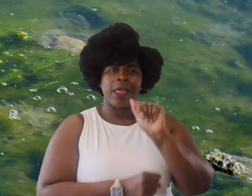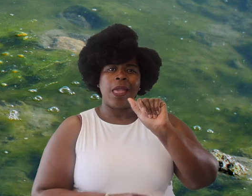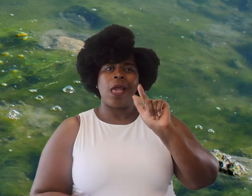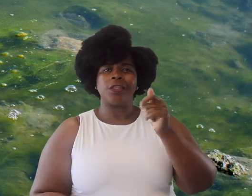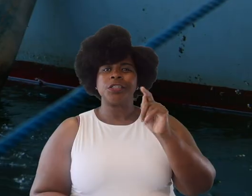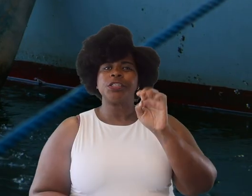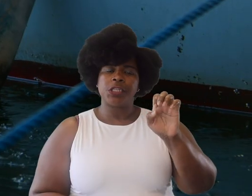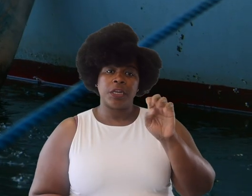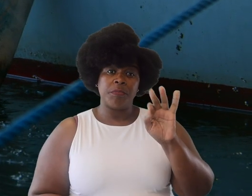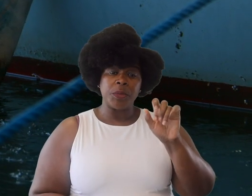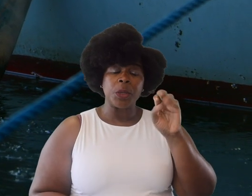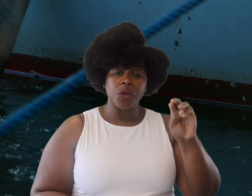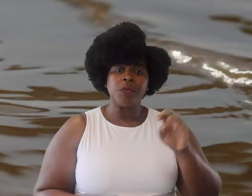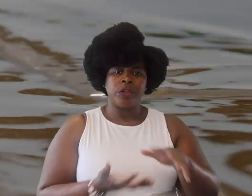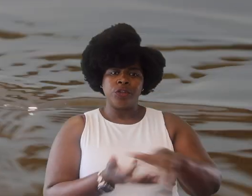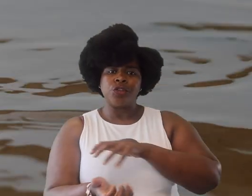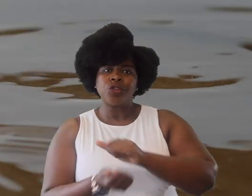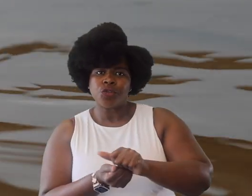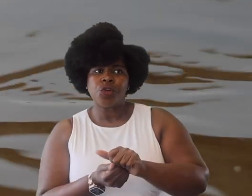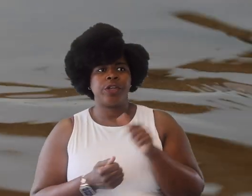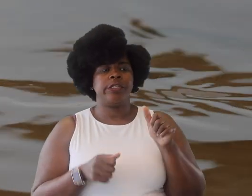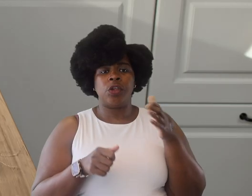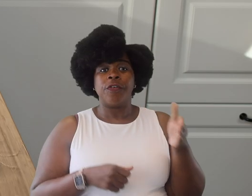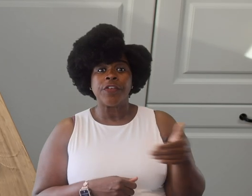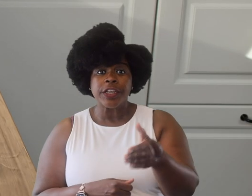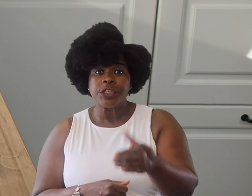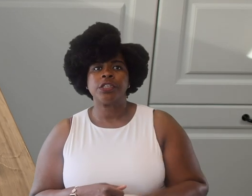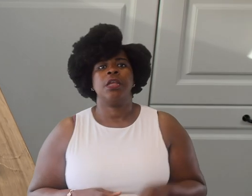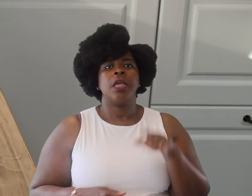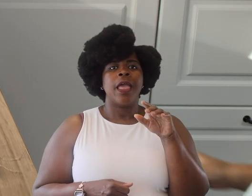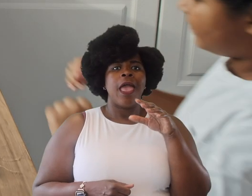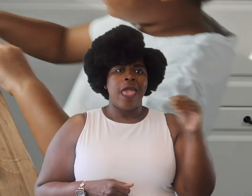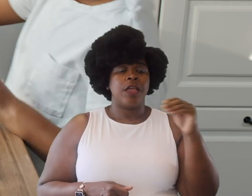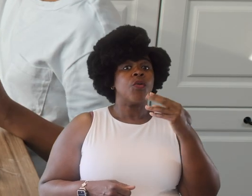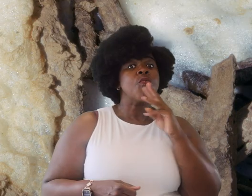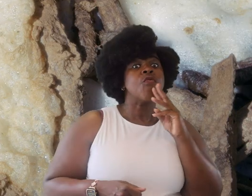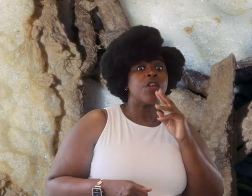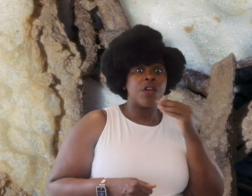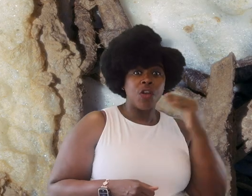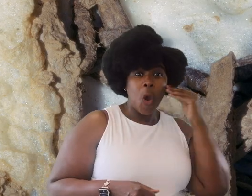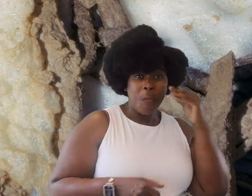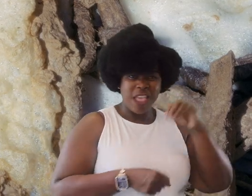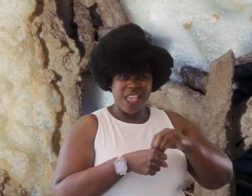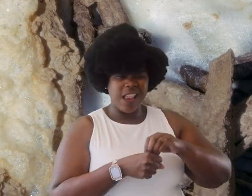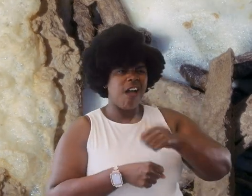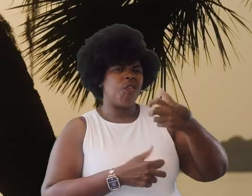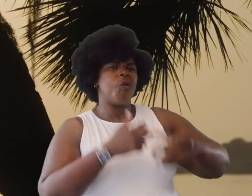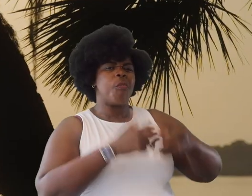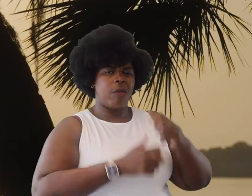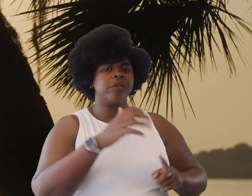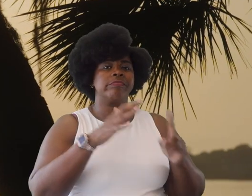algae blooms, destroys fisheries and marine habitats, gets into tap water, and creates other serious